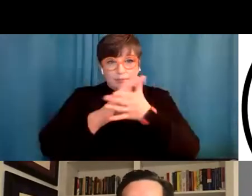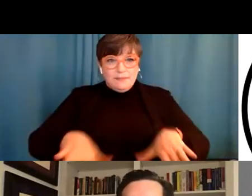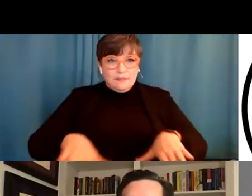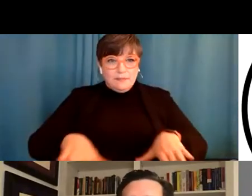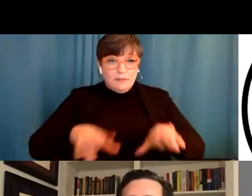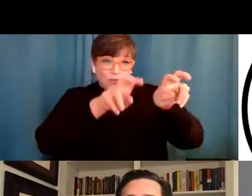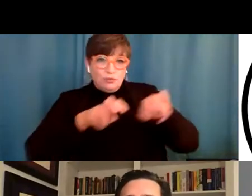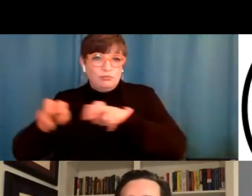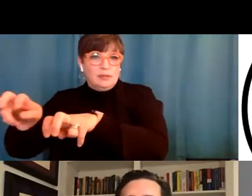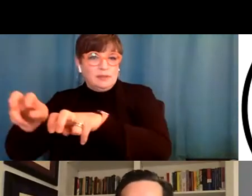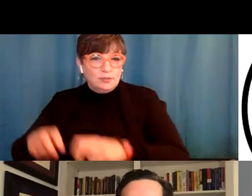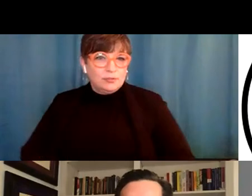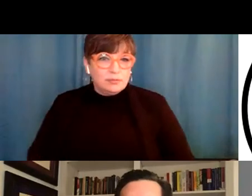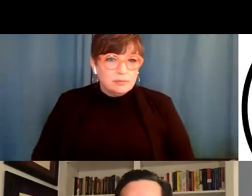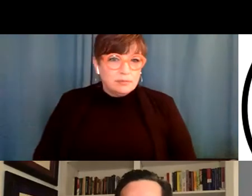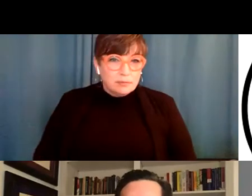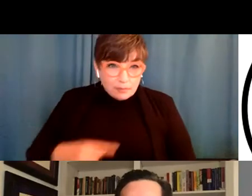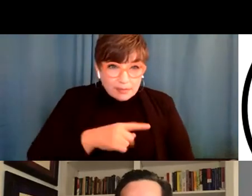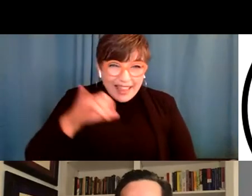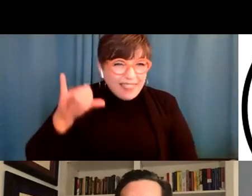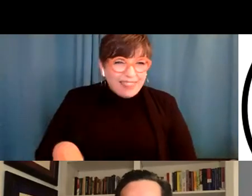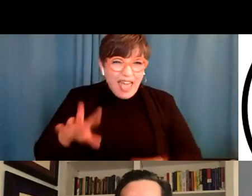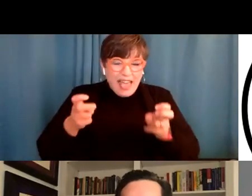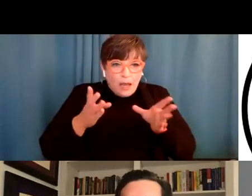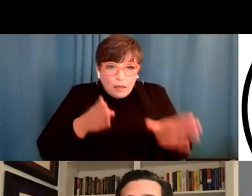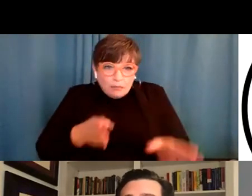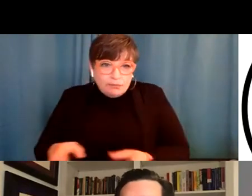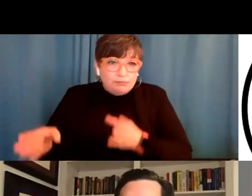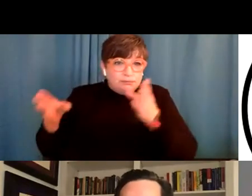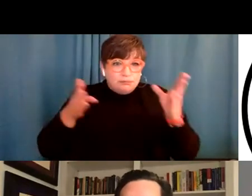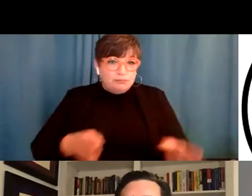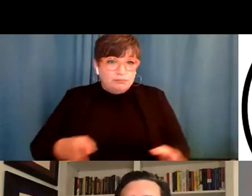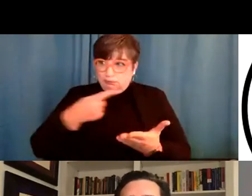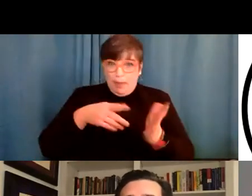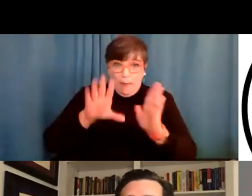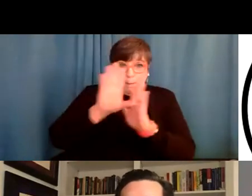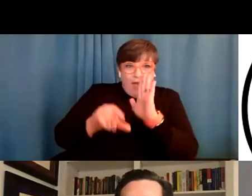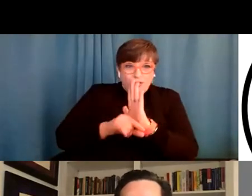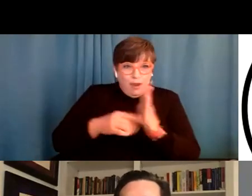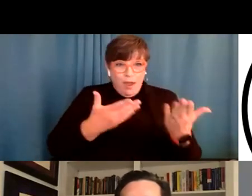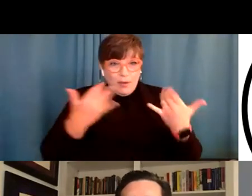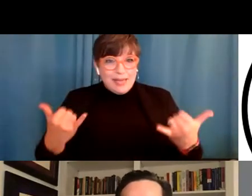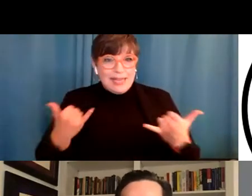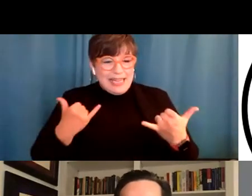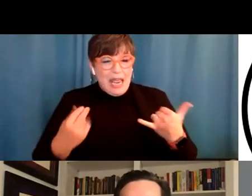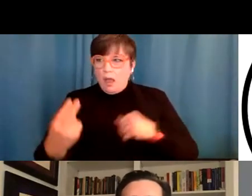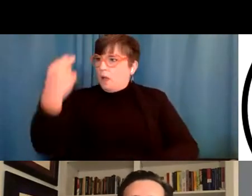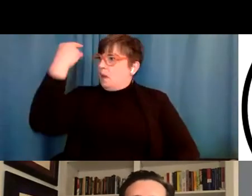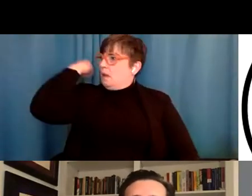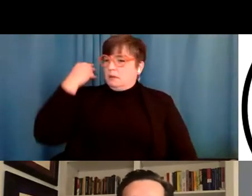transition of power. This is the backdrop against which the events of January 6th unfolded. And these views